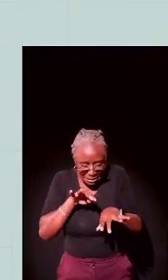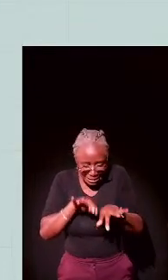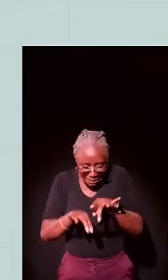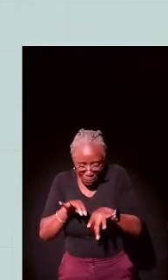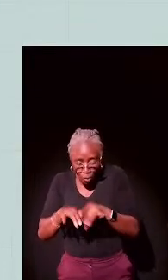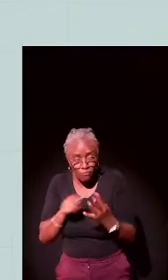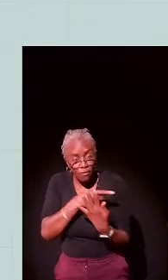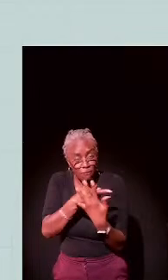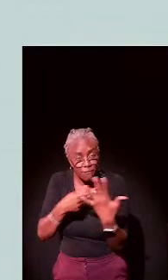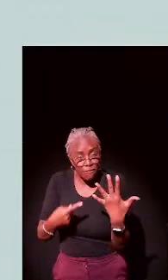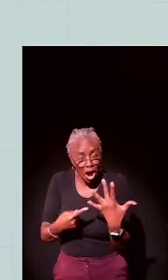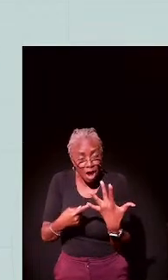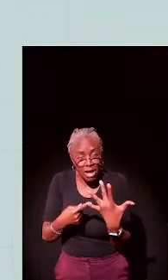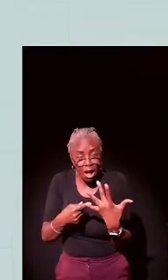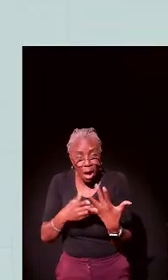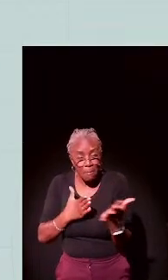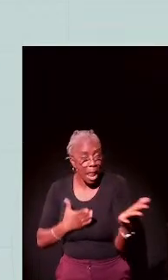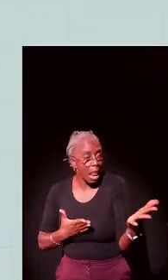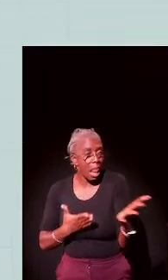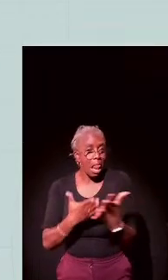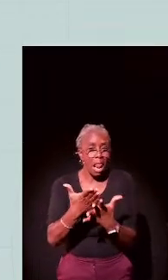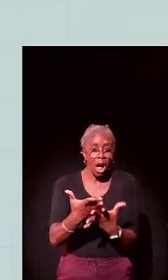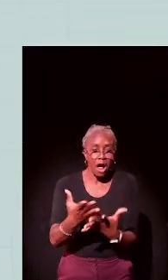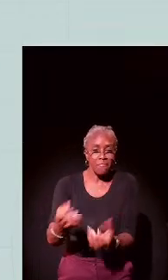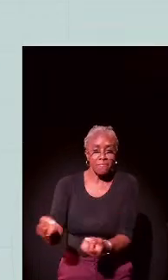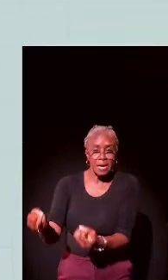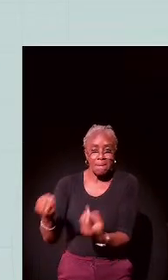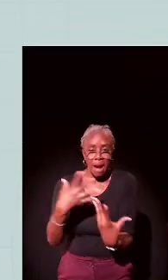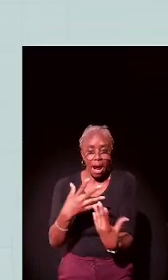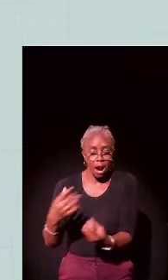you light feedback every time you press a button.